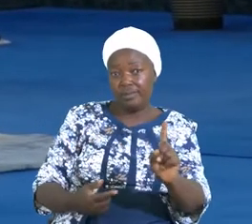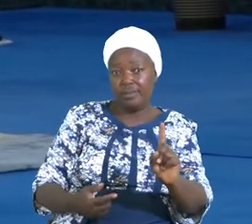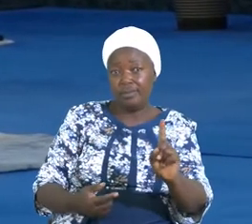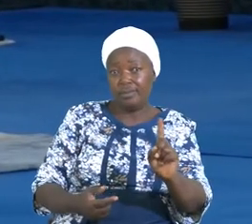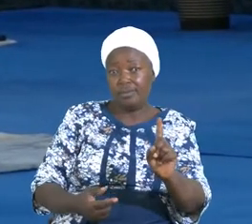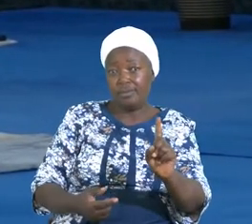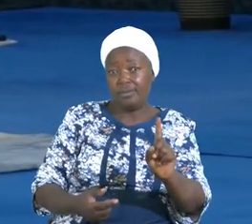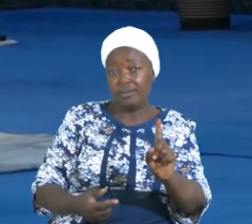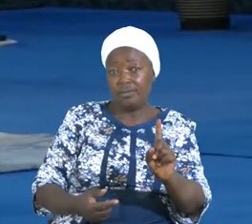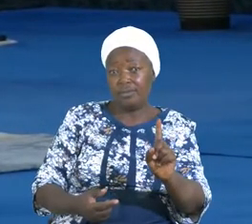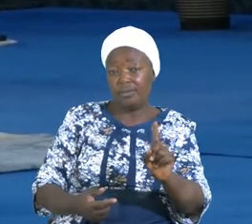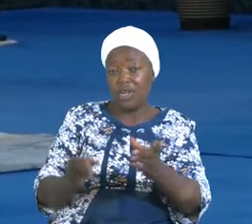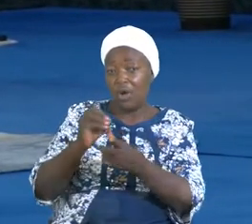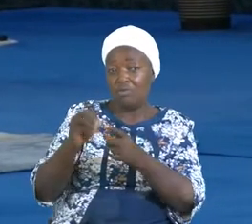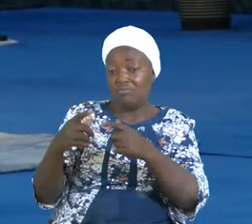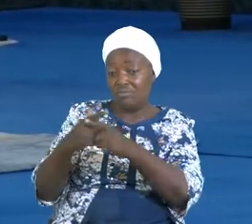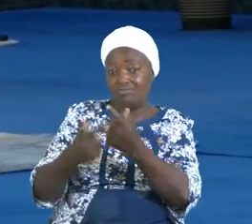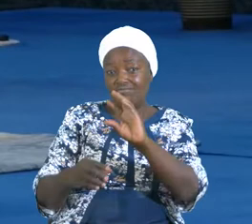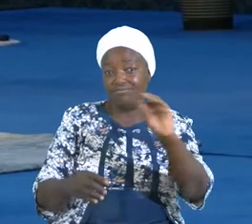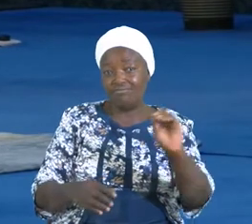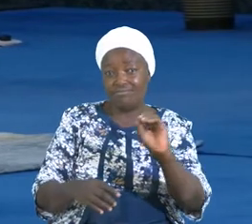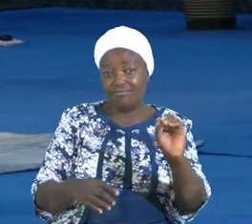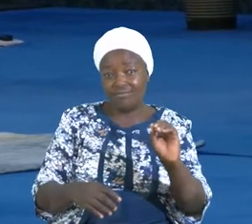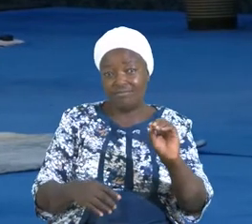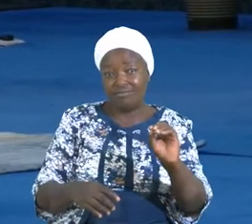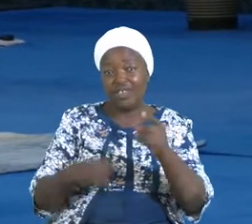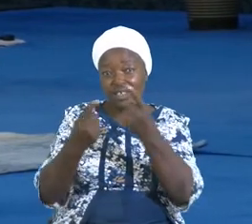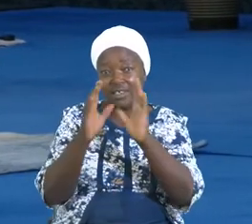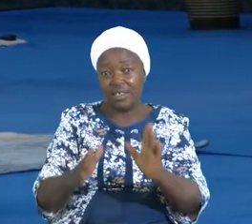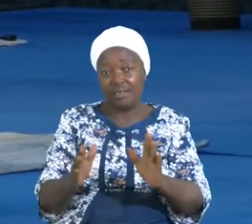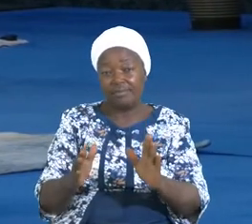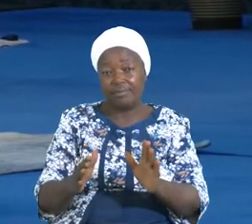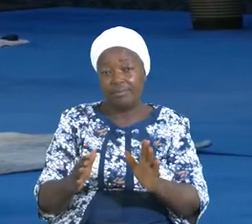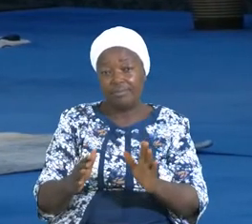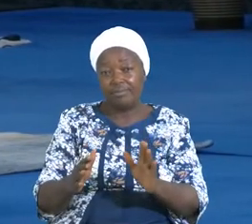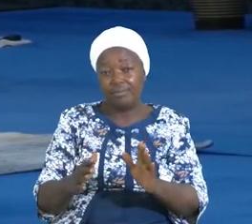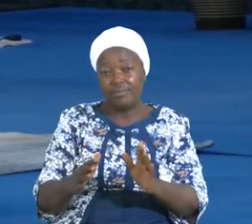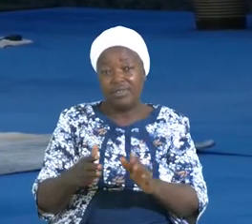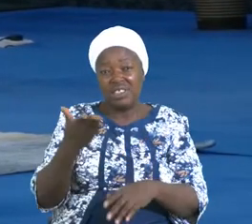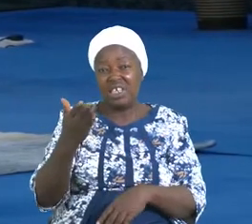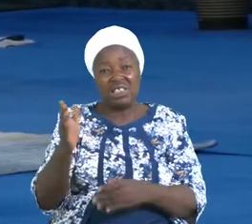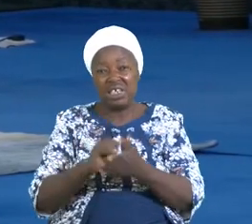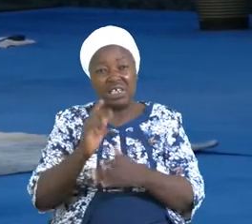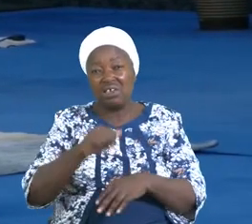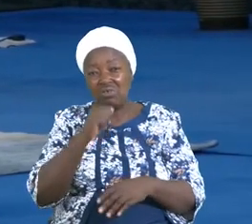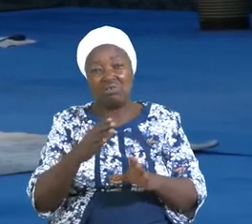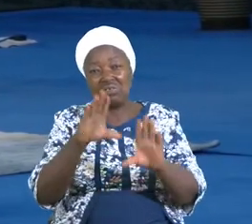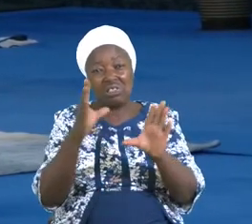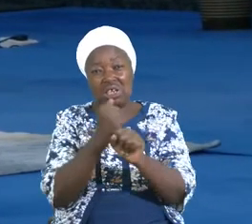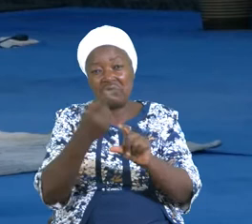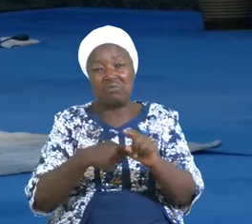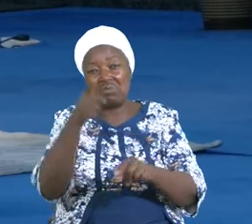or class zero, sinners, there are things they cannot claim from God. Then